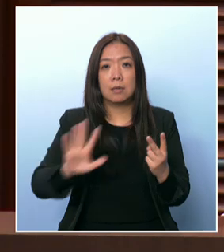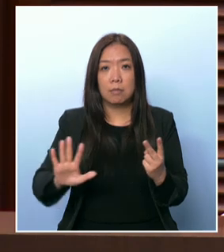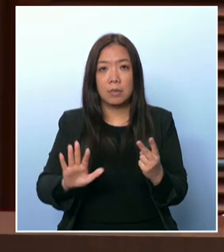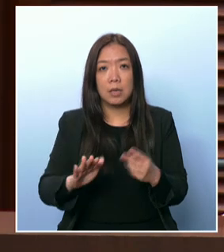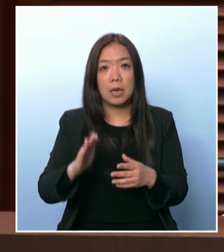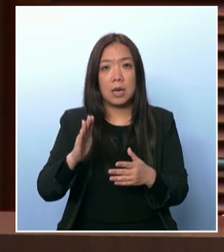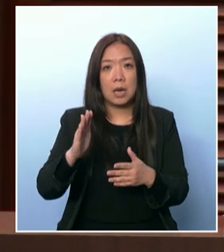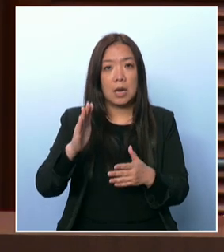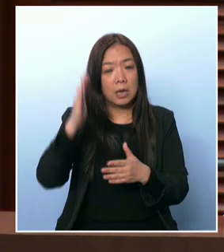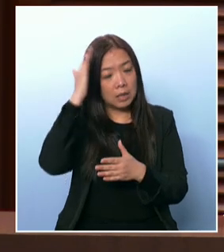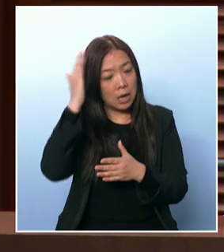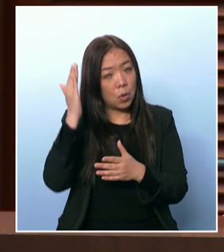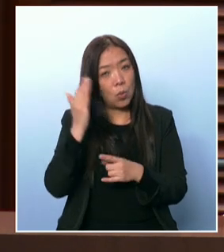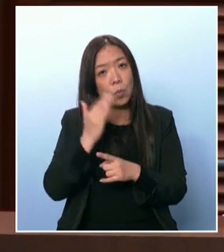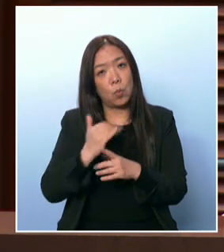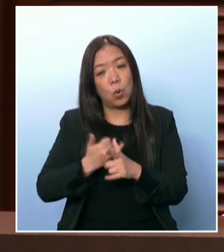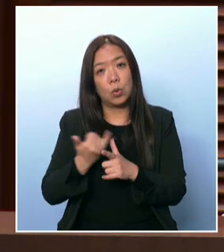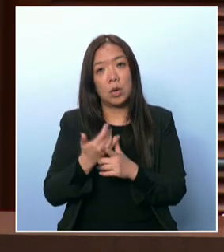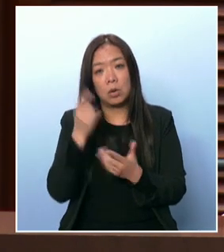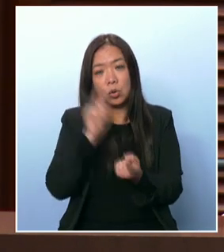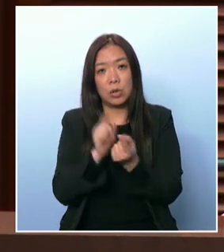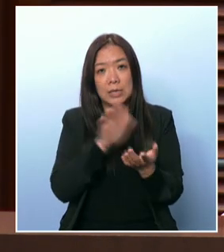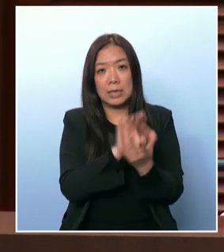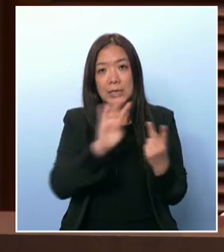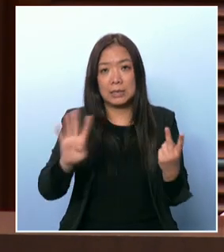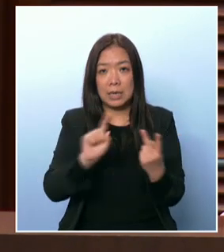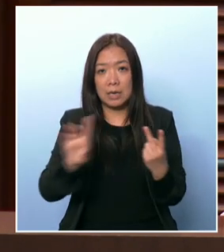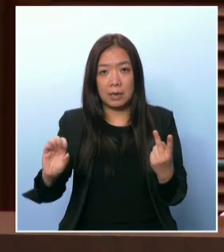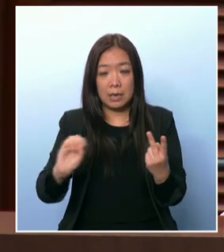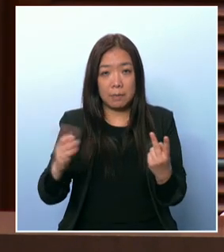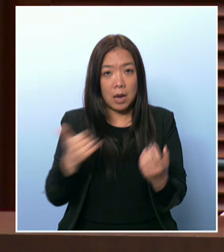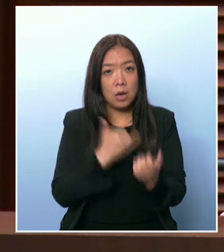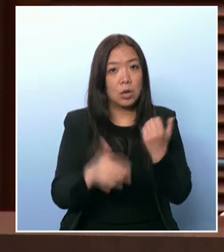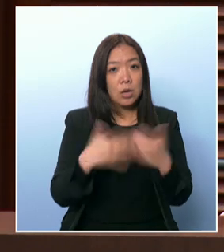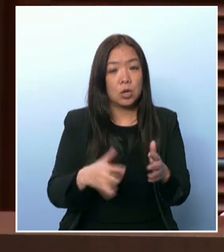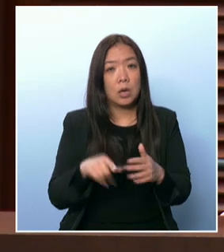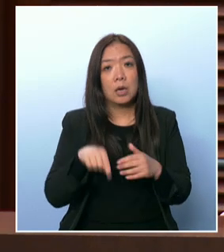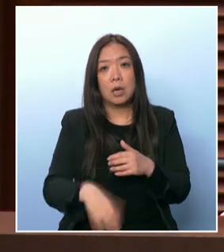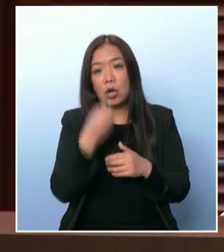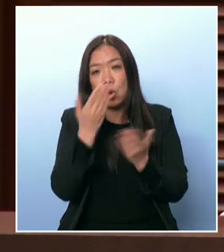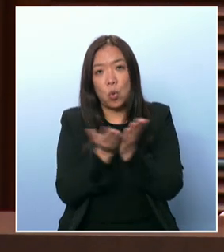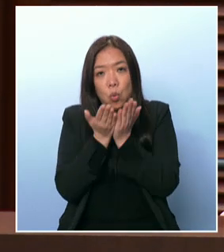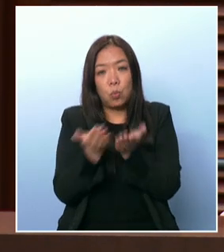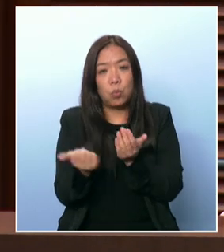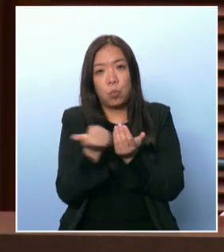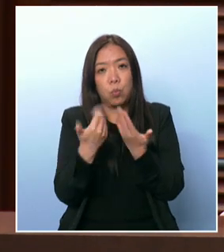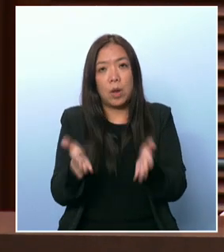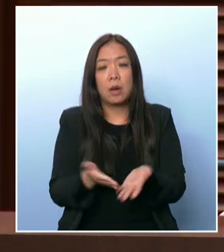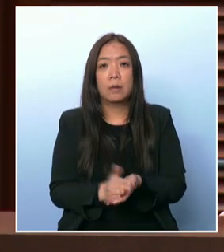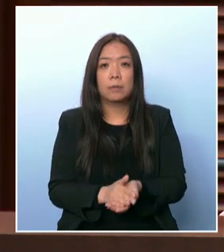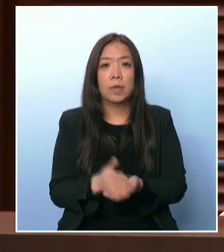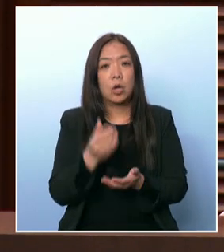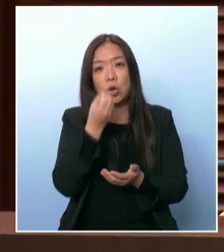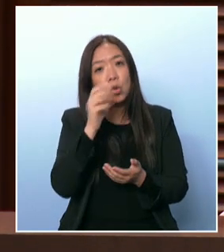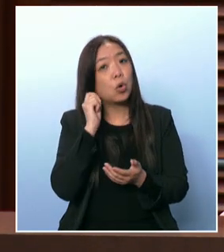yet responded. The third phase will begin in the first half of 2025, targeting female Hong Kong residents born between 2004 and